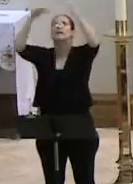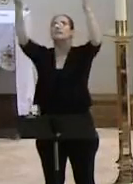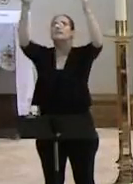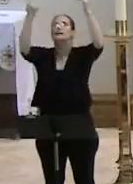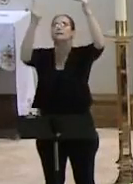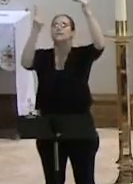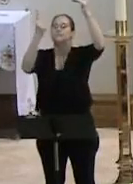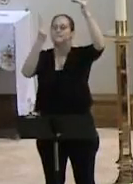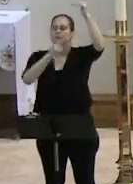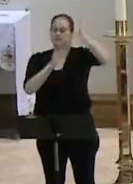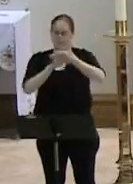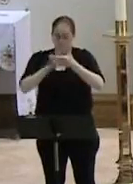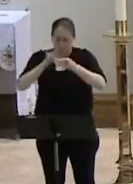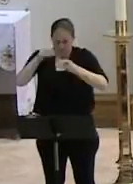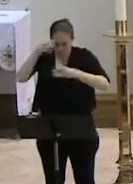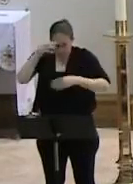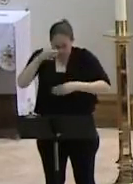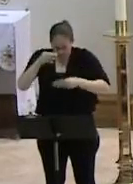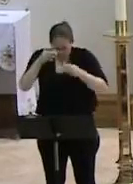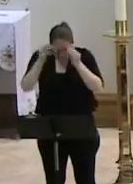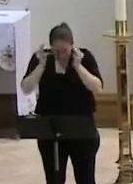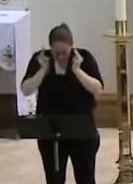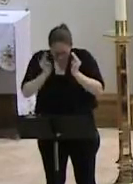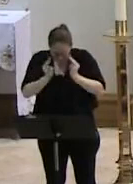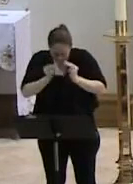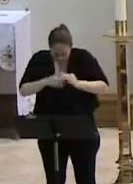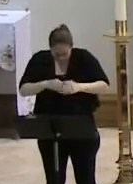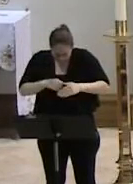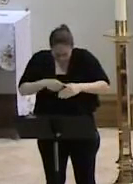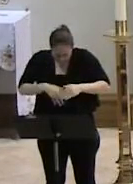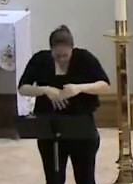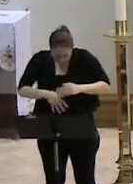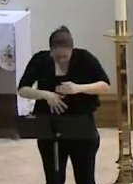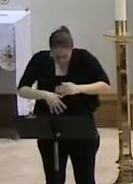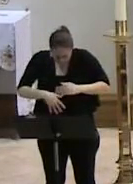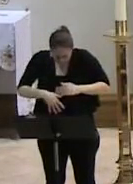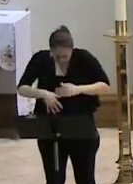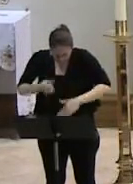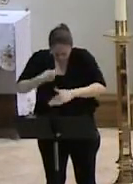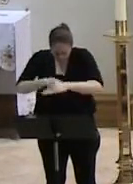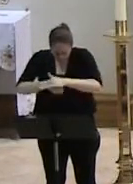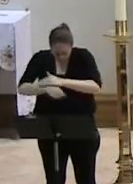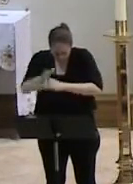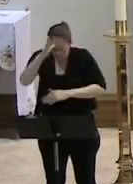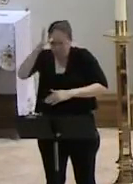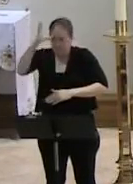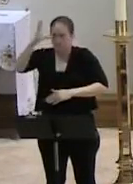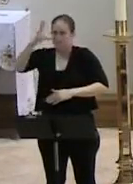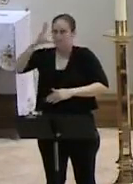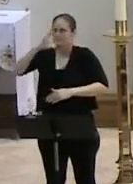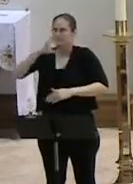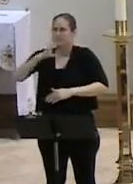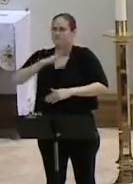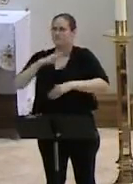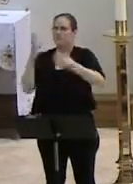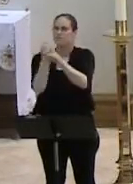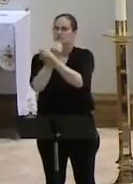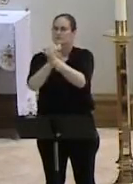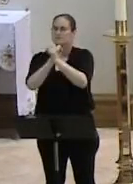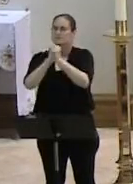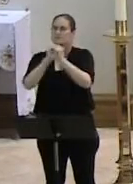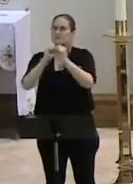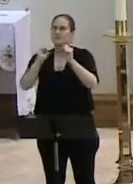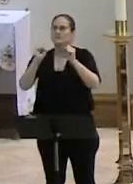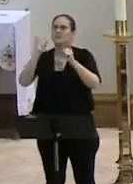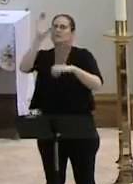and by the Holy Spirit was incarnate of the Virgin Mary and became man. For our sake he was